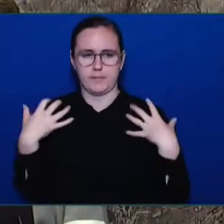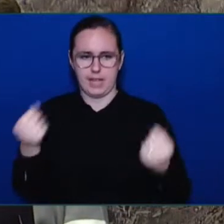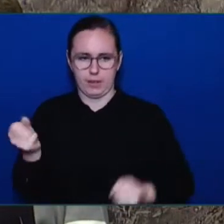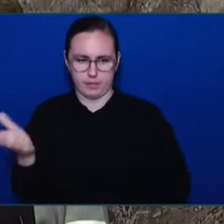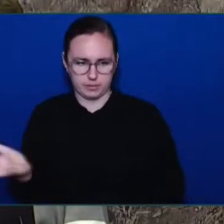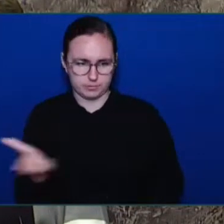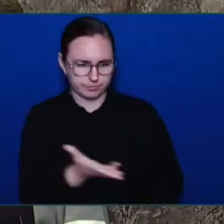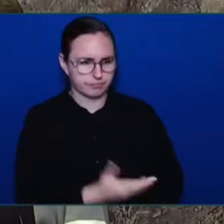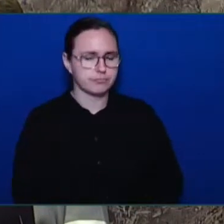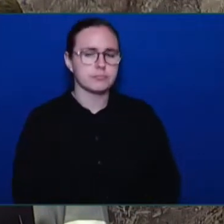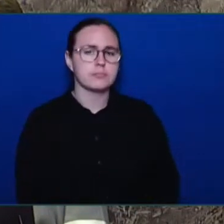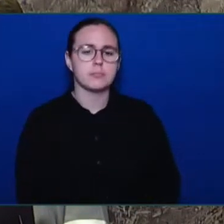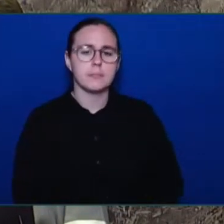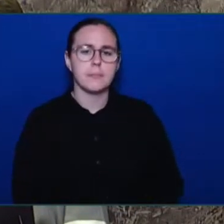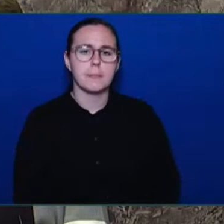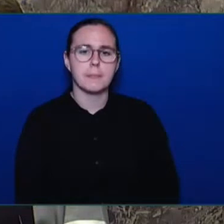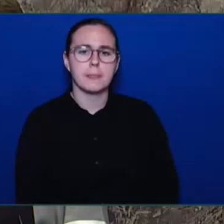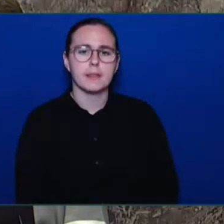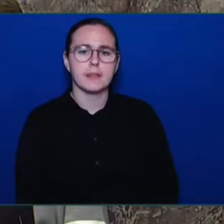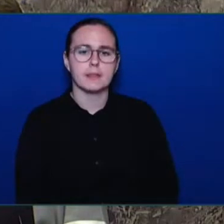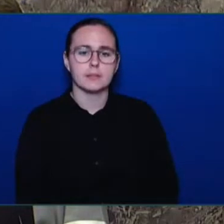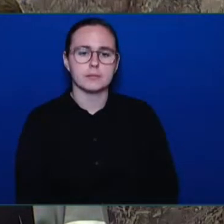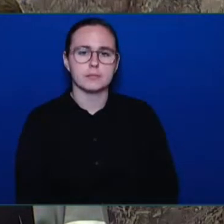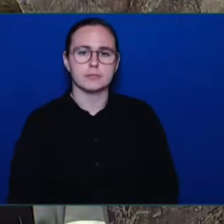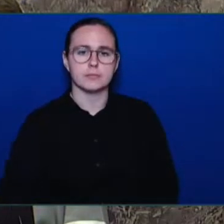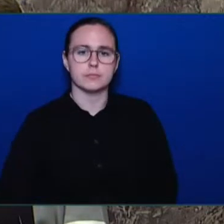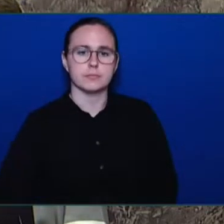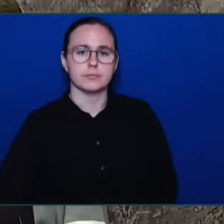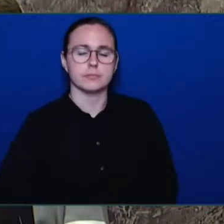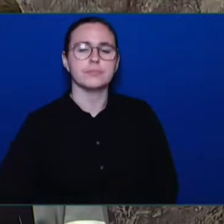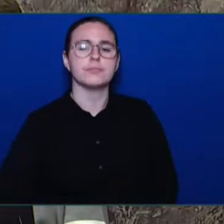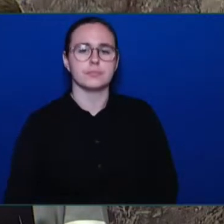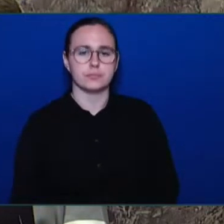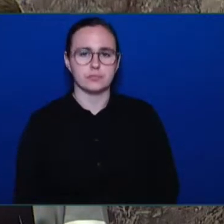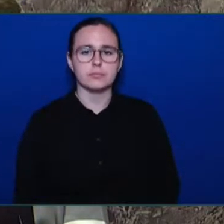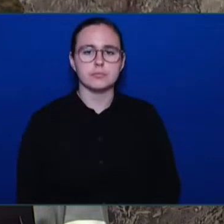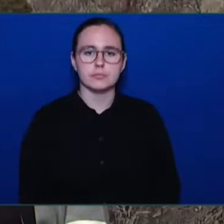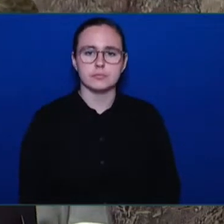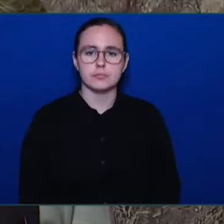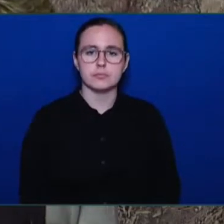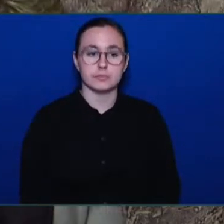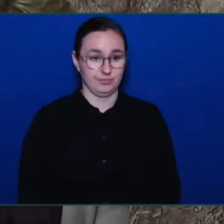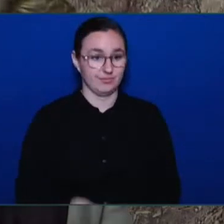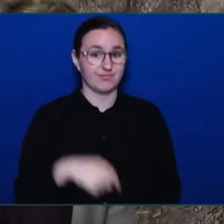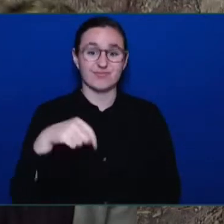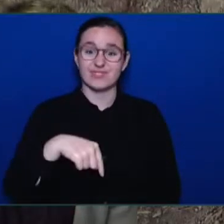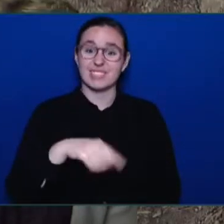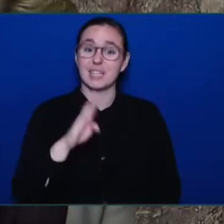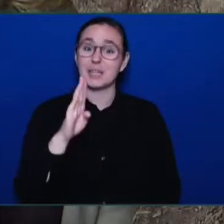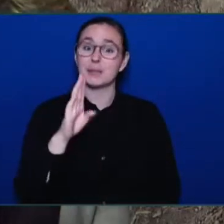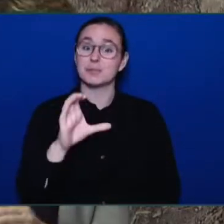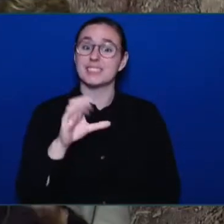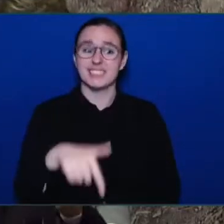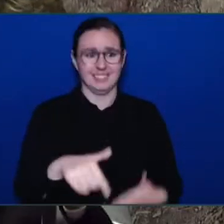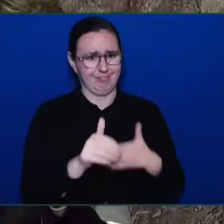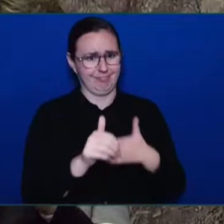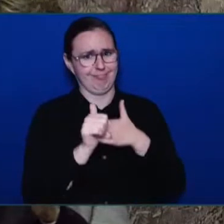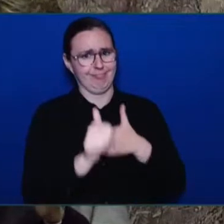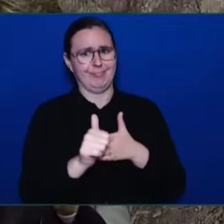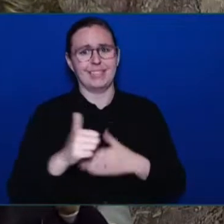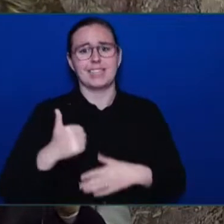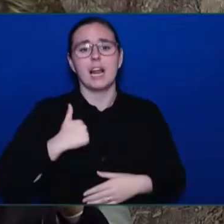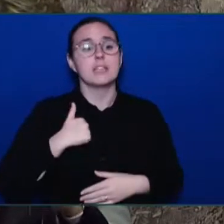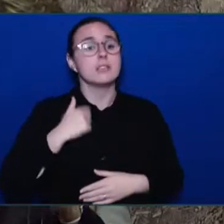Honourable Speaker, British Columbia has led Canada in hiring registered nurses. Since I became Minister of